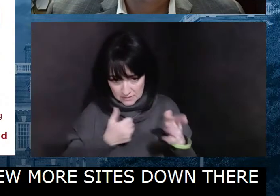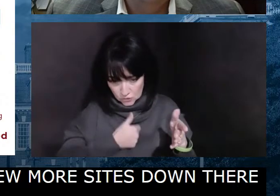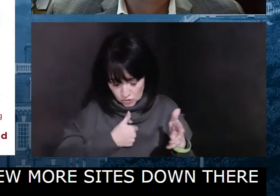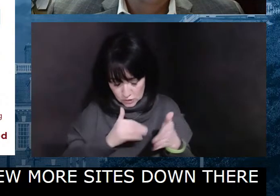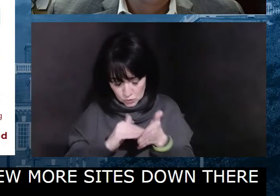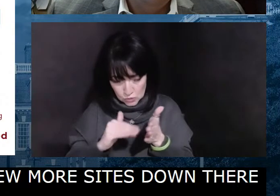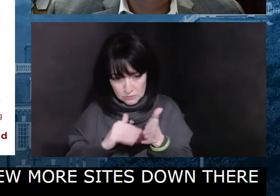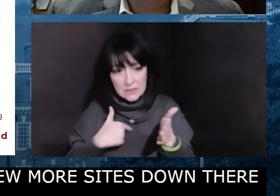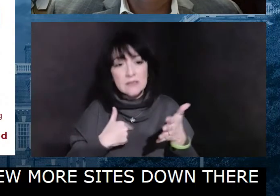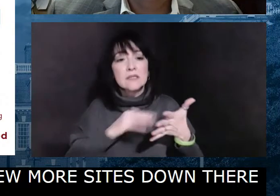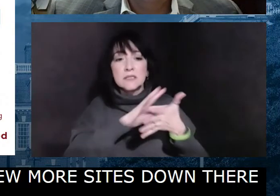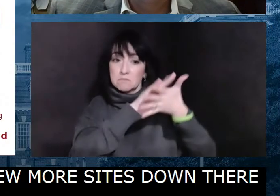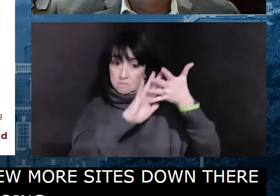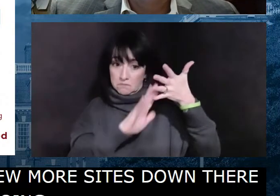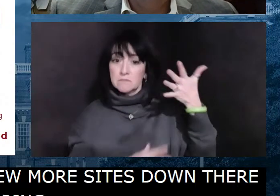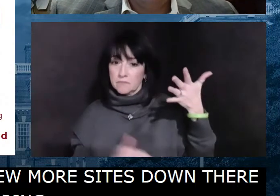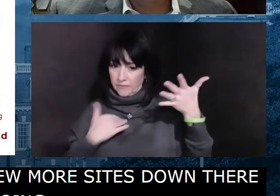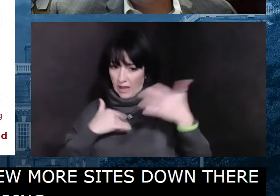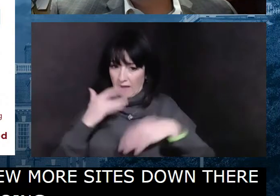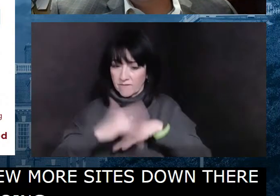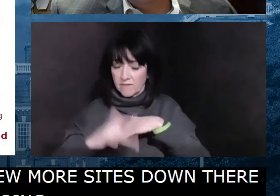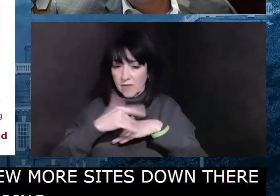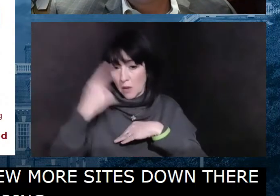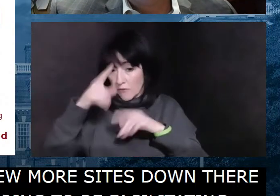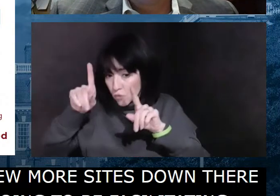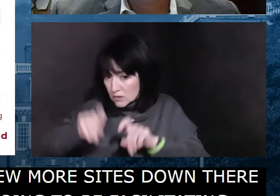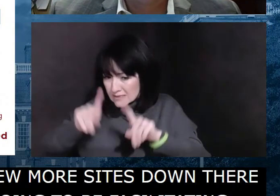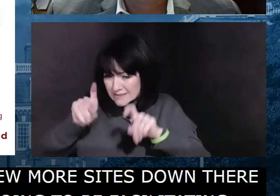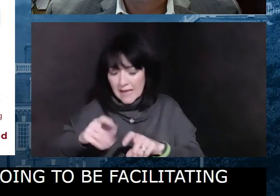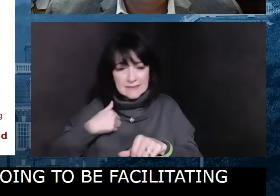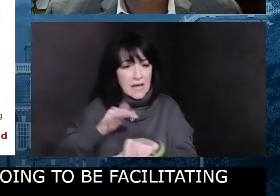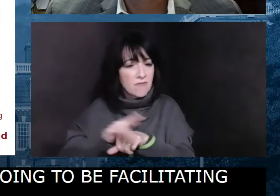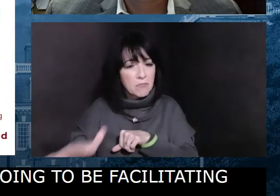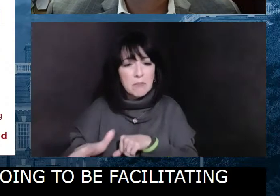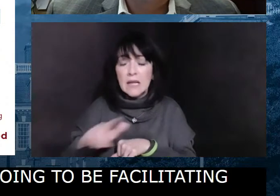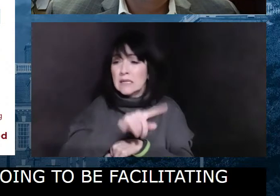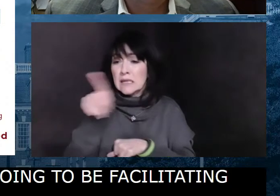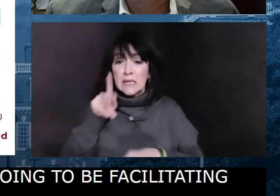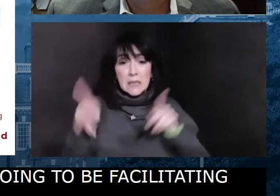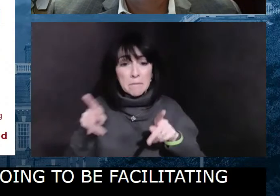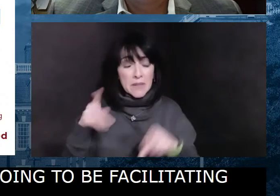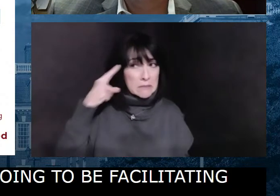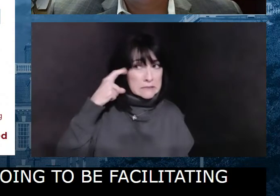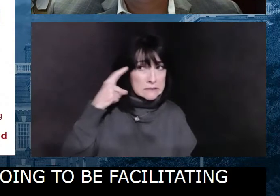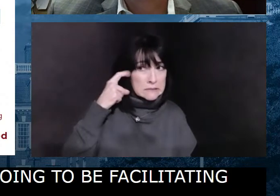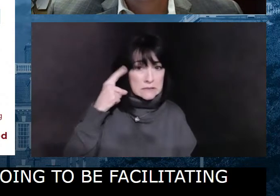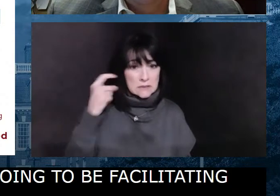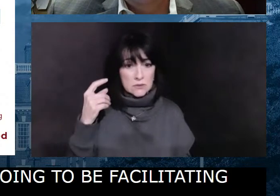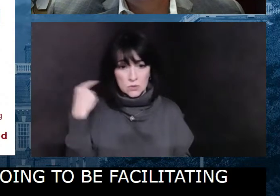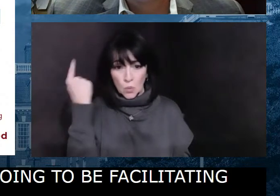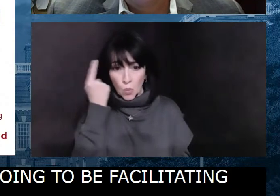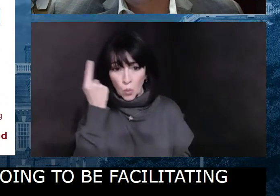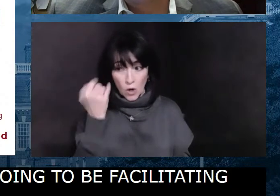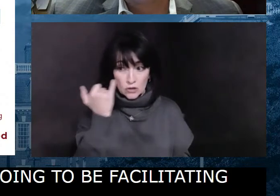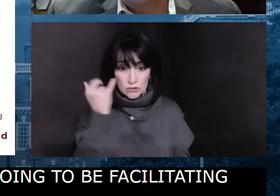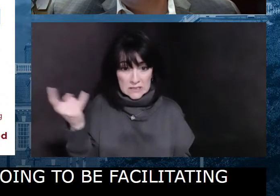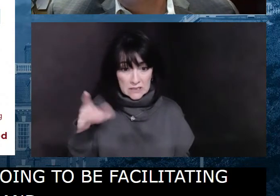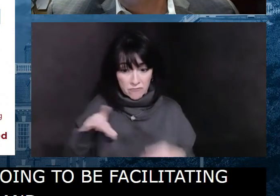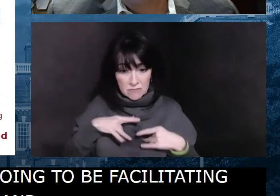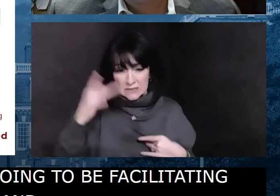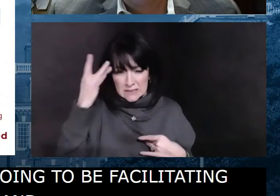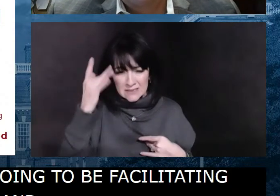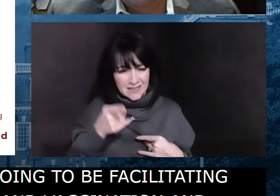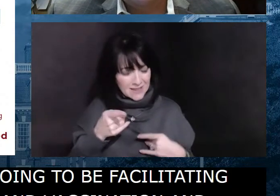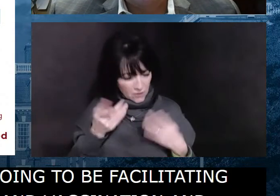as well. So that's testing, vaccination, a lot more to come on the vaccination front. We'll keep everybody updated as the weather rolls